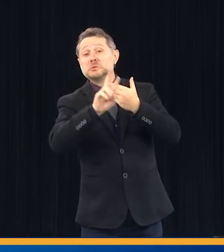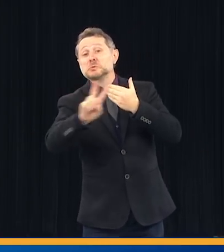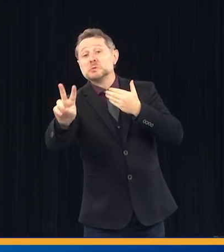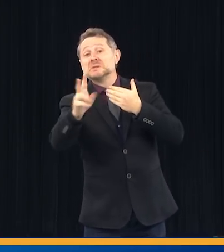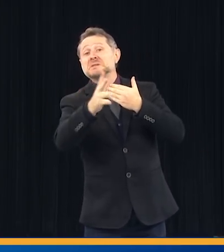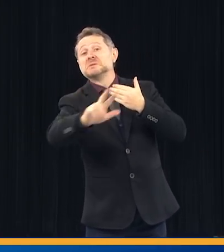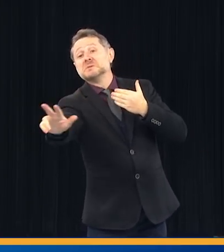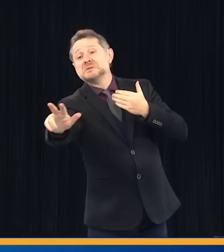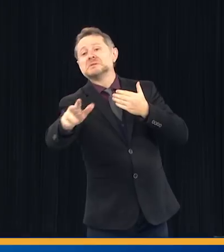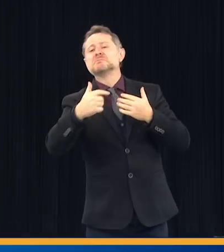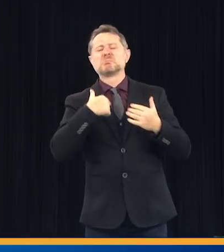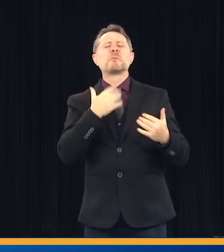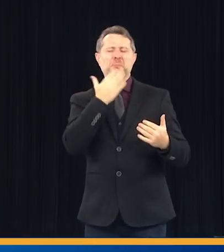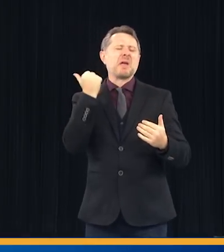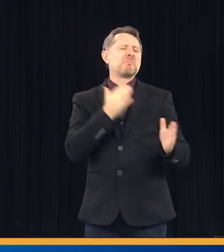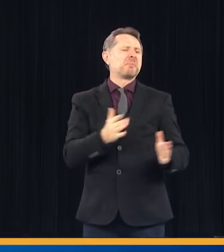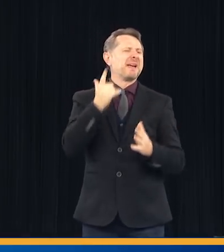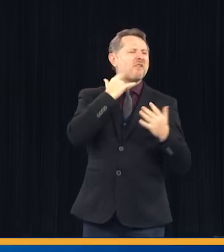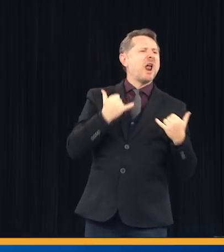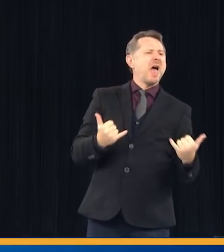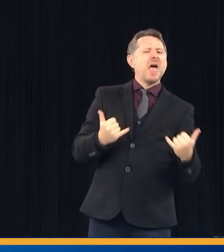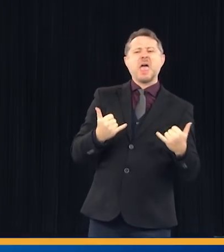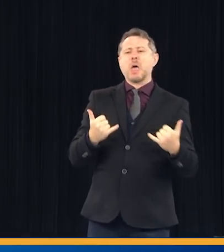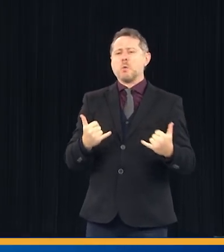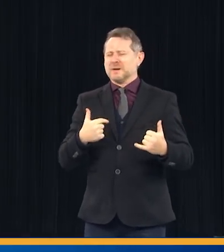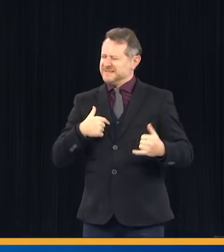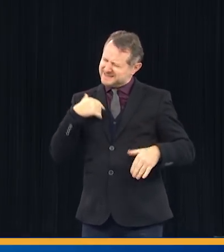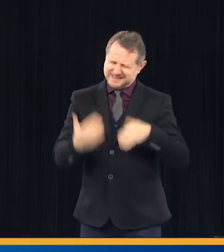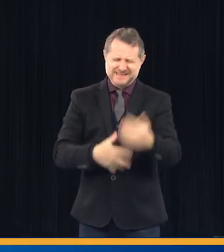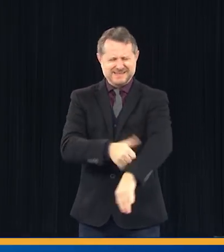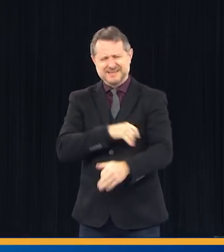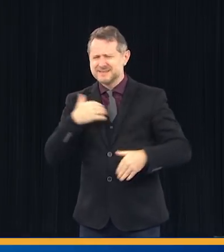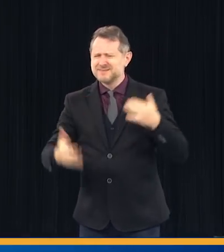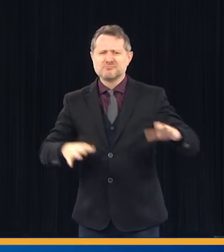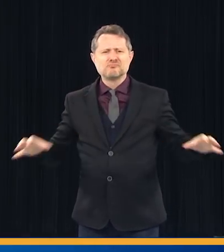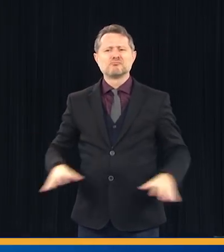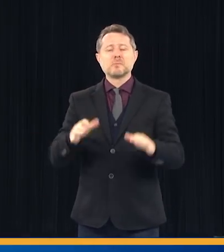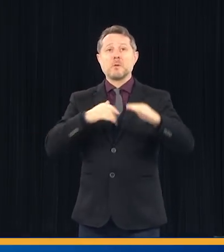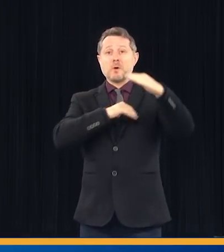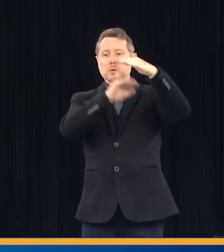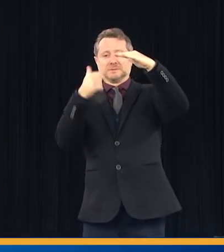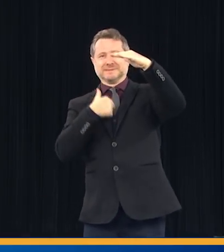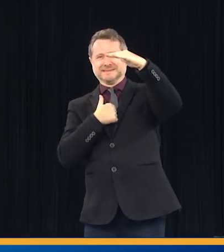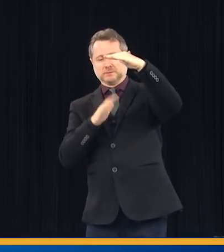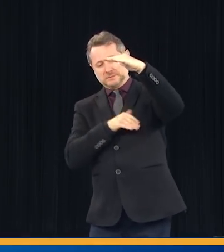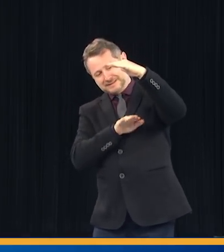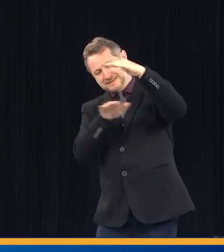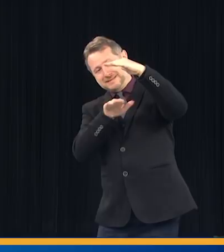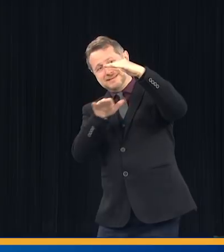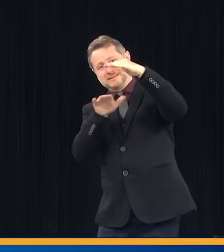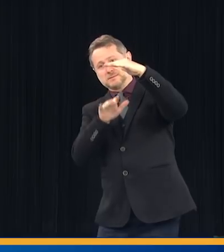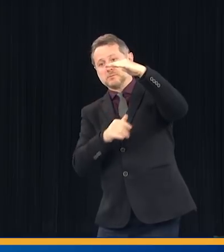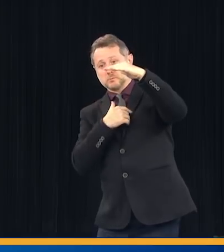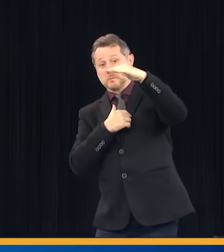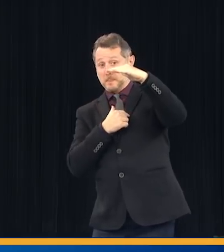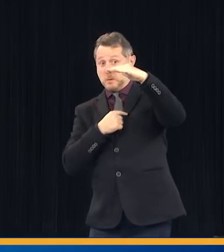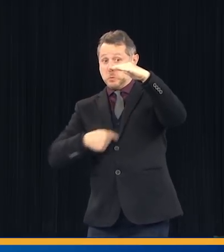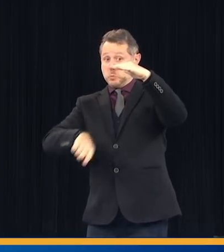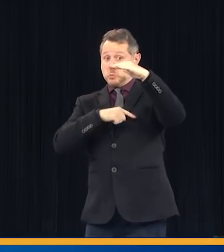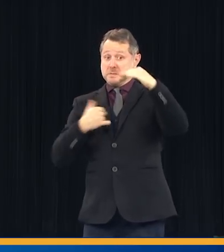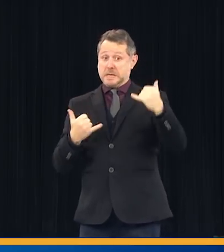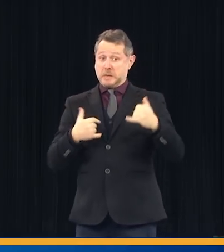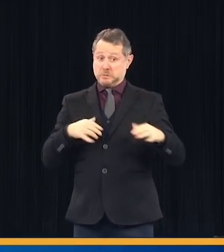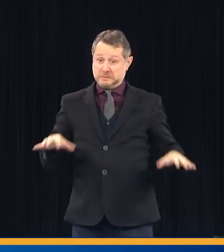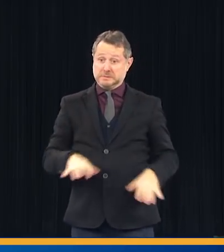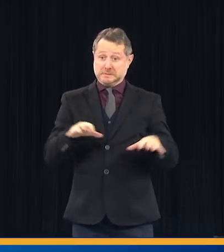And that's why everything we're doing now is in anticipation of that. Flatten the curve so the apex never